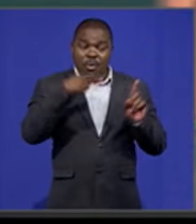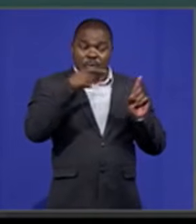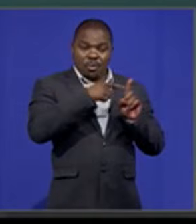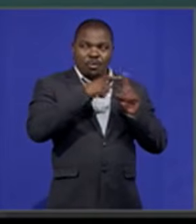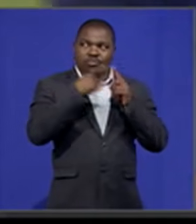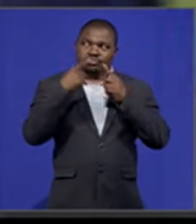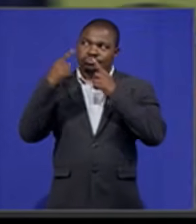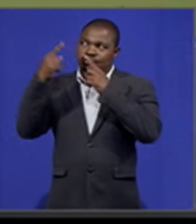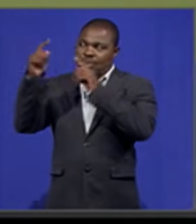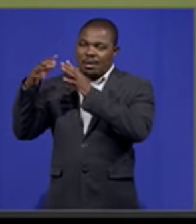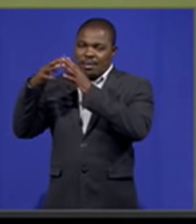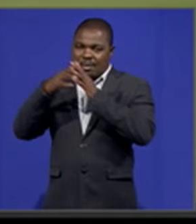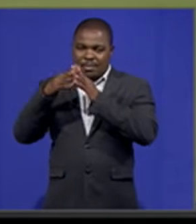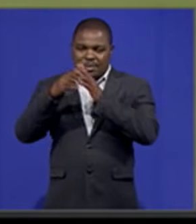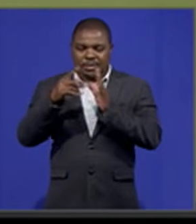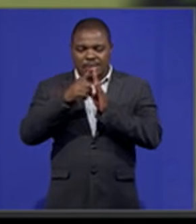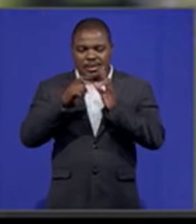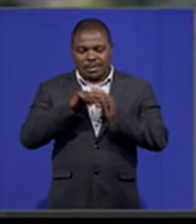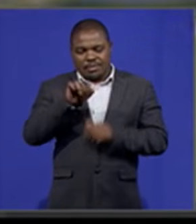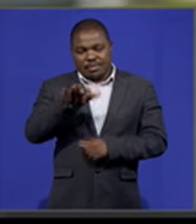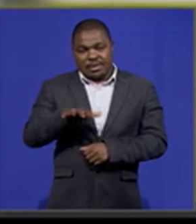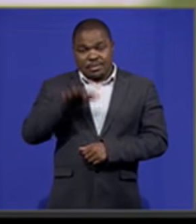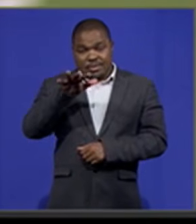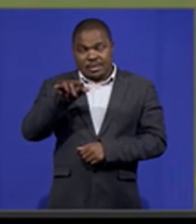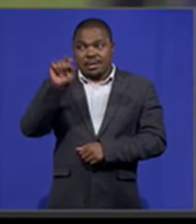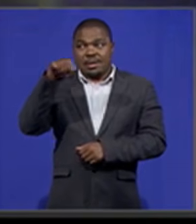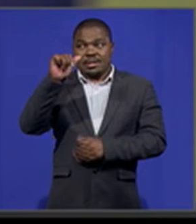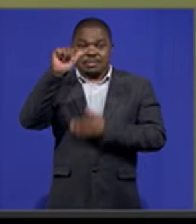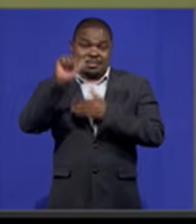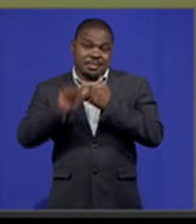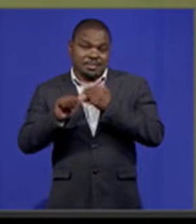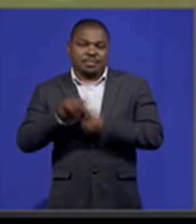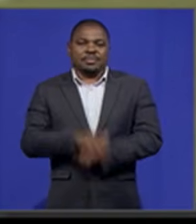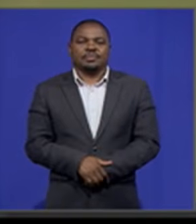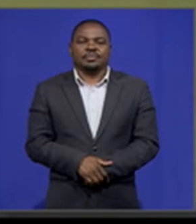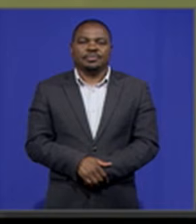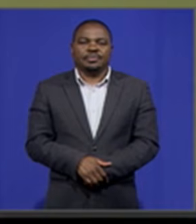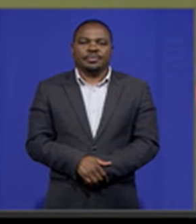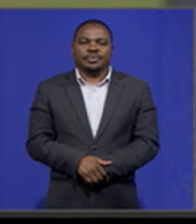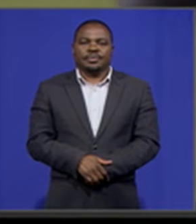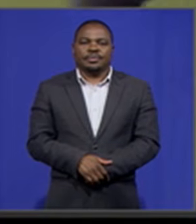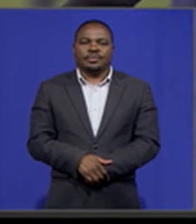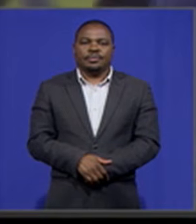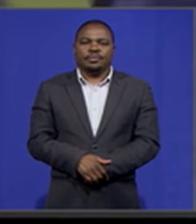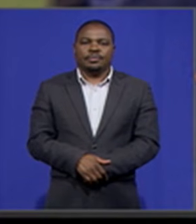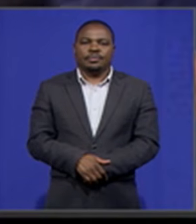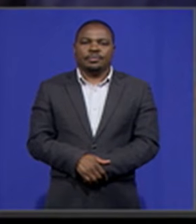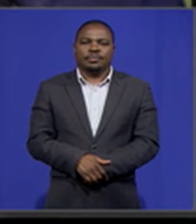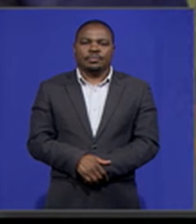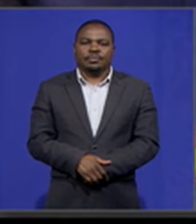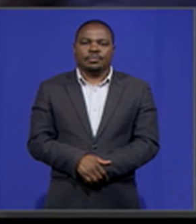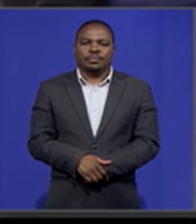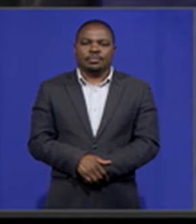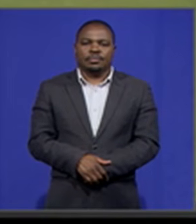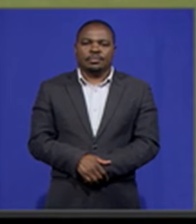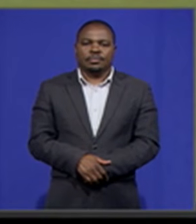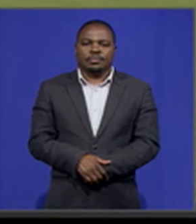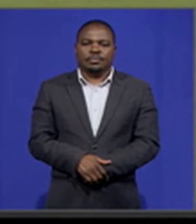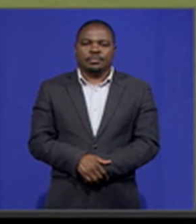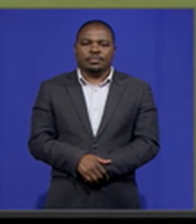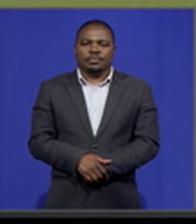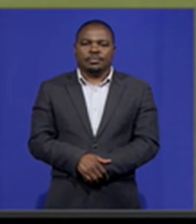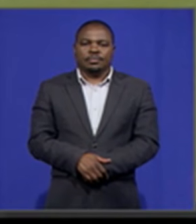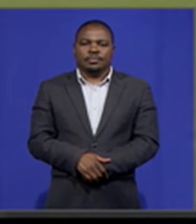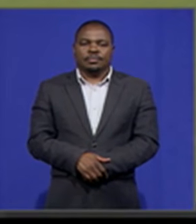la Amerika ka la 15 kgwedi e tlang ya Phupjane. Ke Mahodi Molapo, ditabeng tsa SABC ke le Johannesburg.